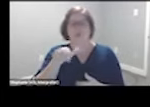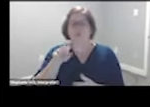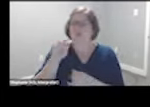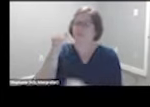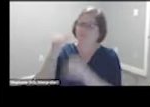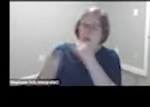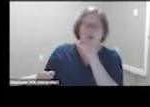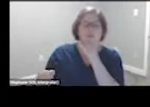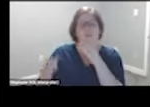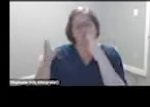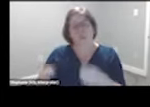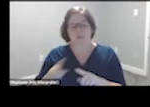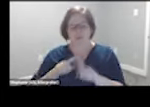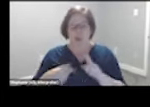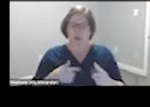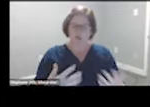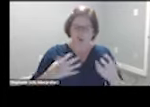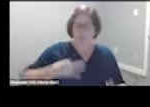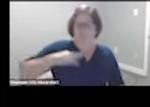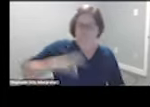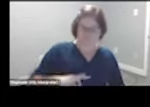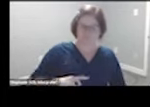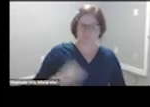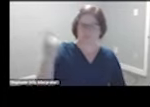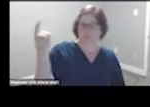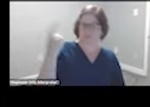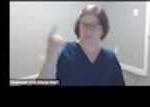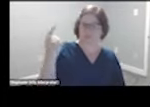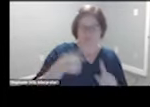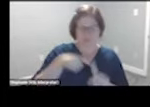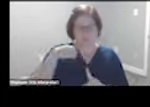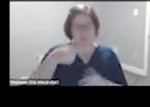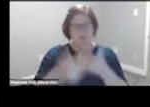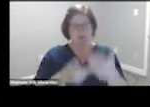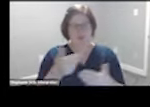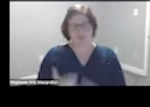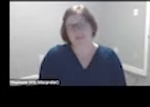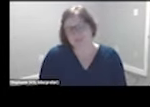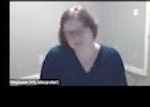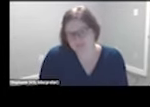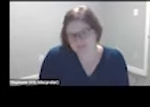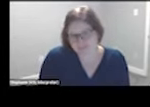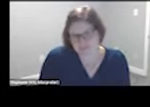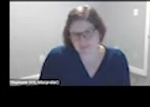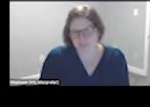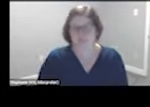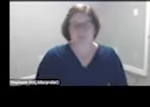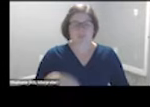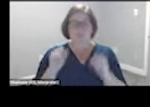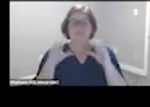to take something, even if it's intangible, from this process. So whatever program you